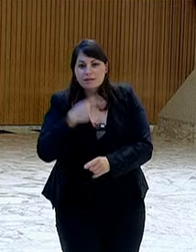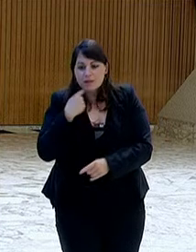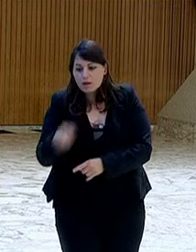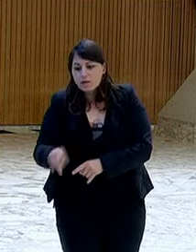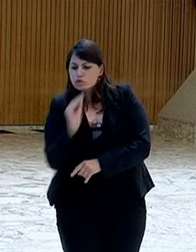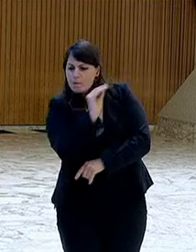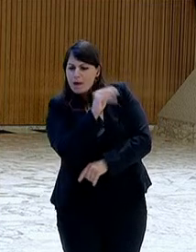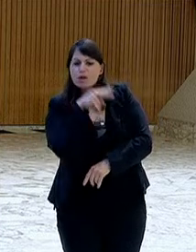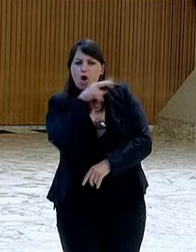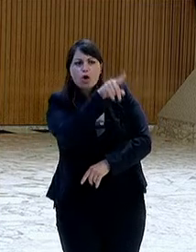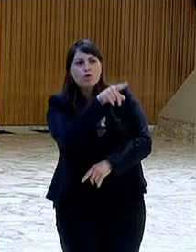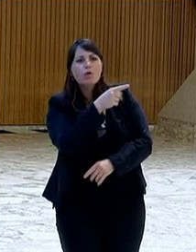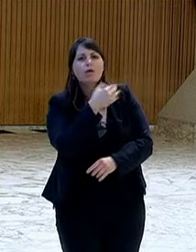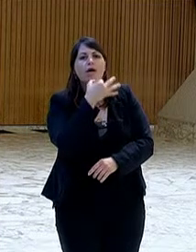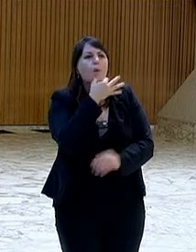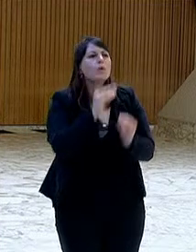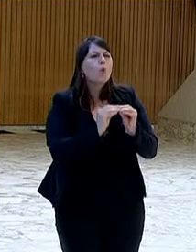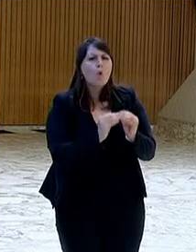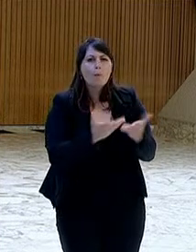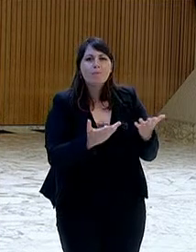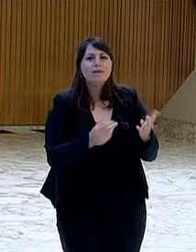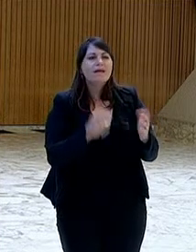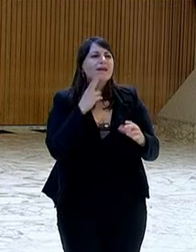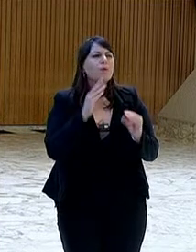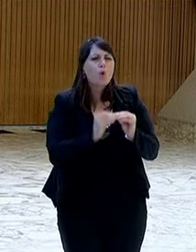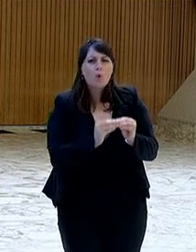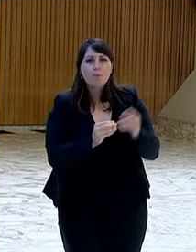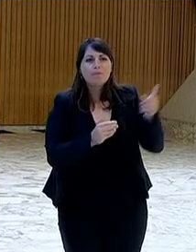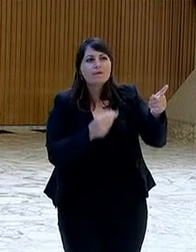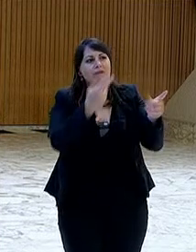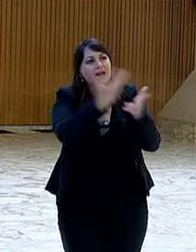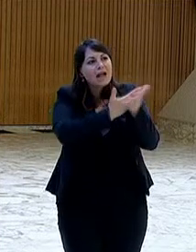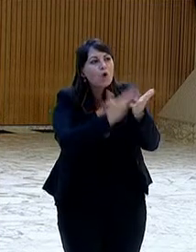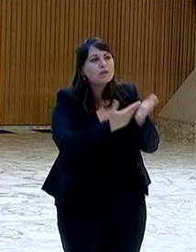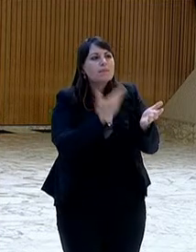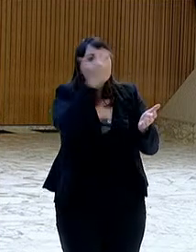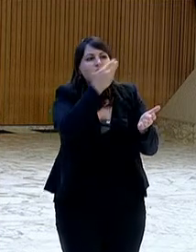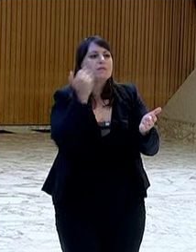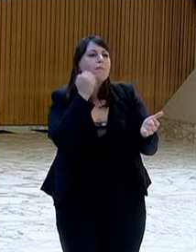Tell me about mommy's baptism. Tell me about mine.